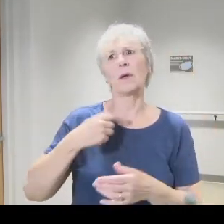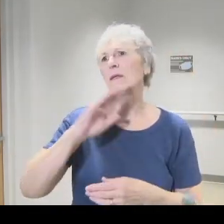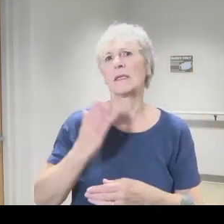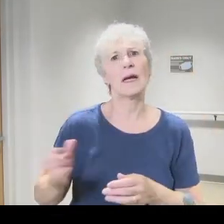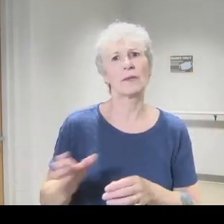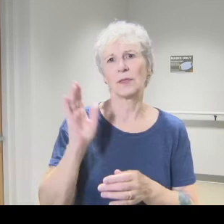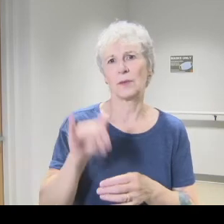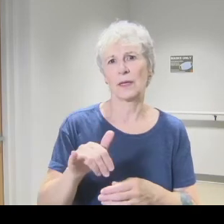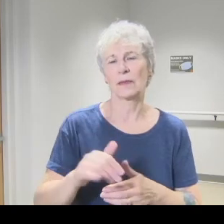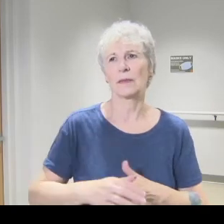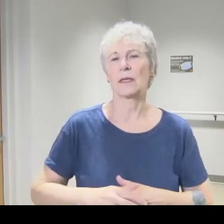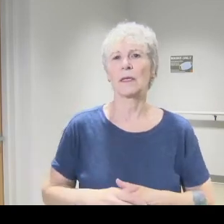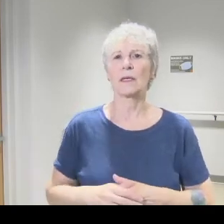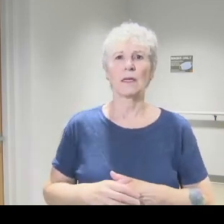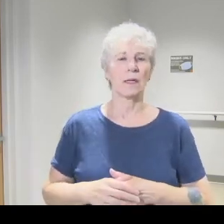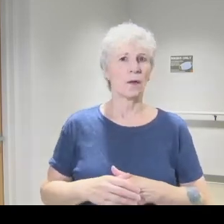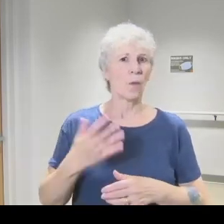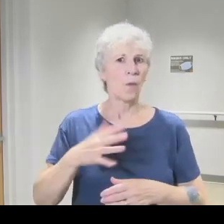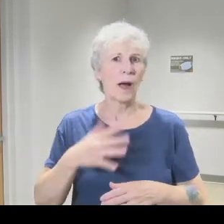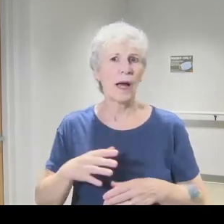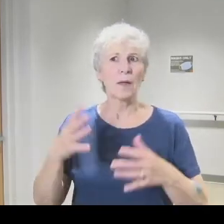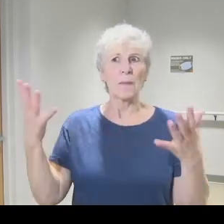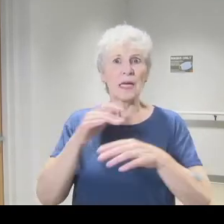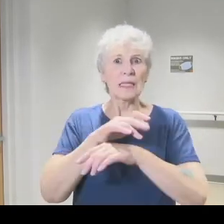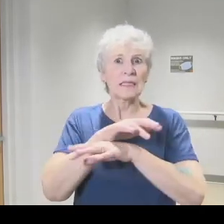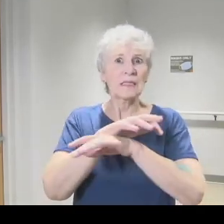do that. There are big spiders over there.